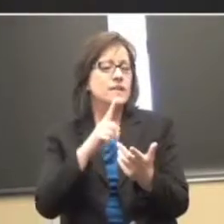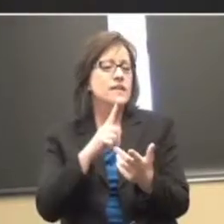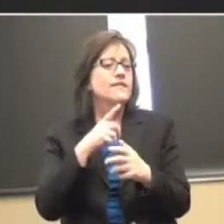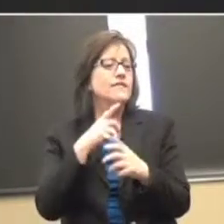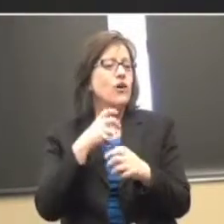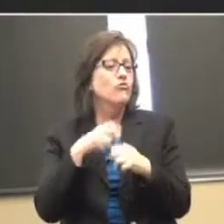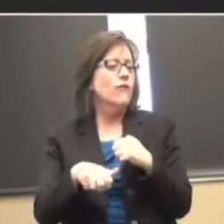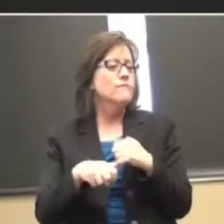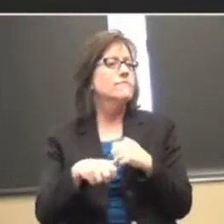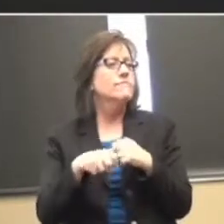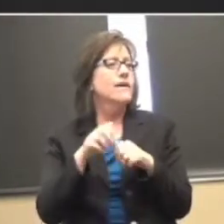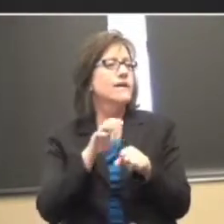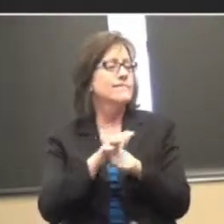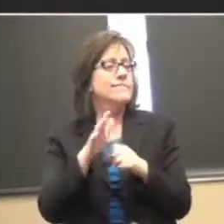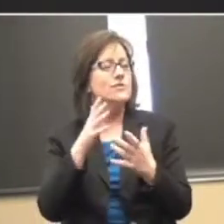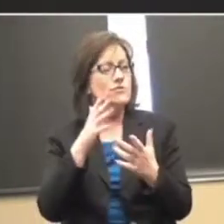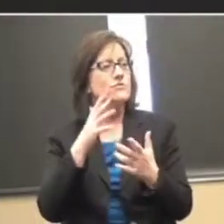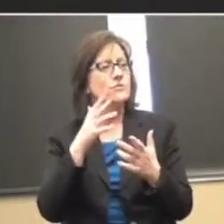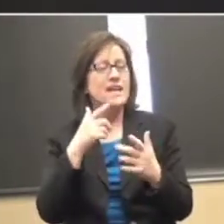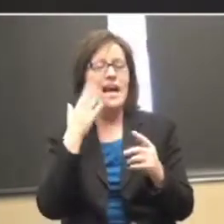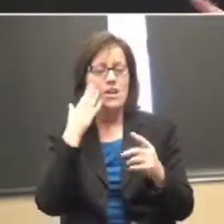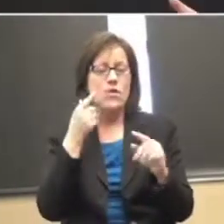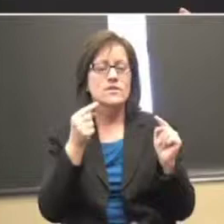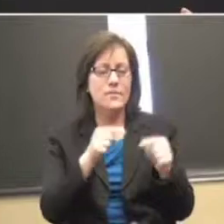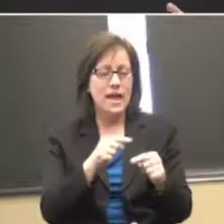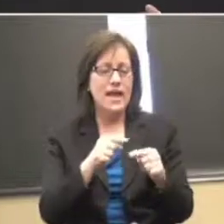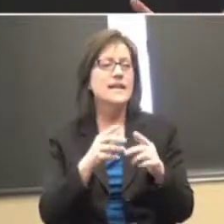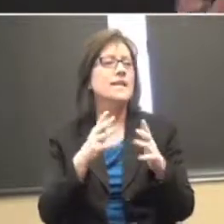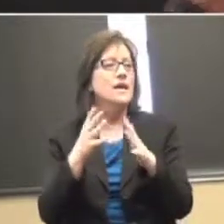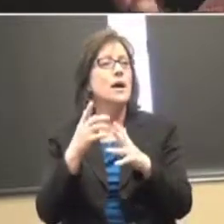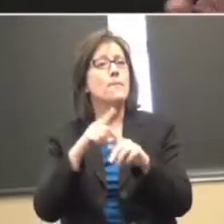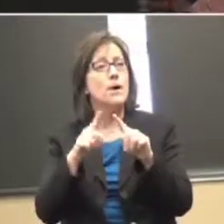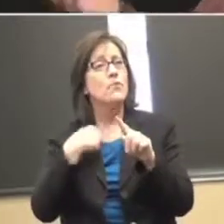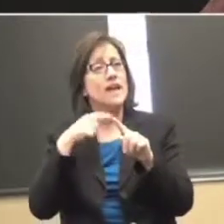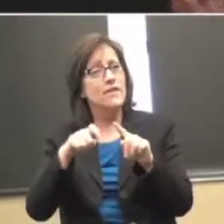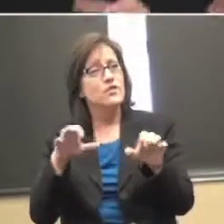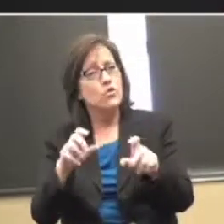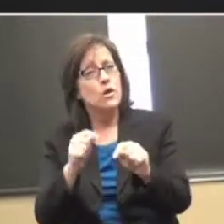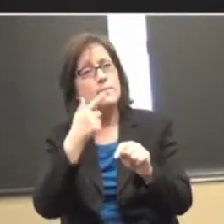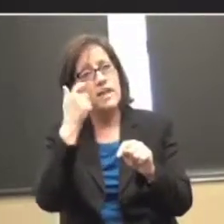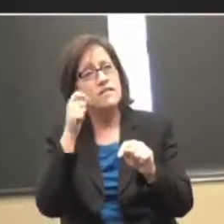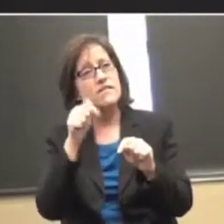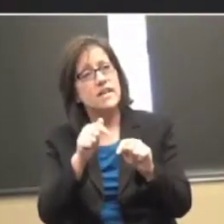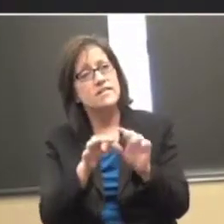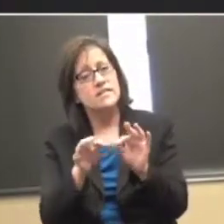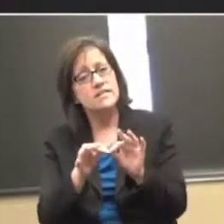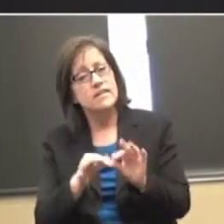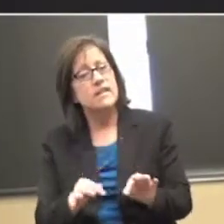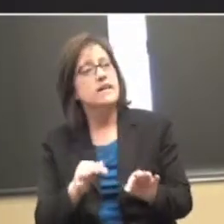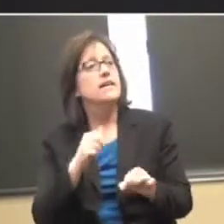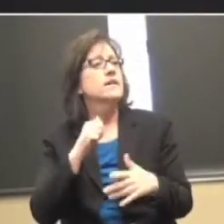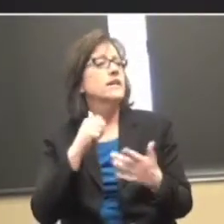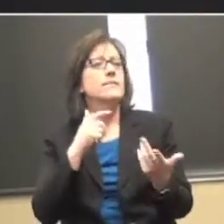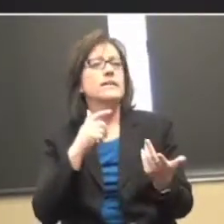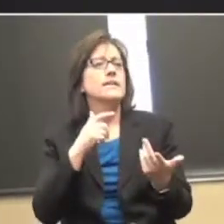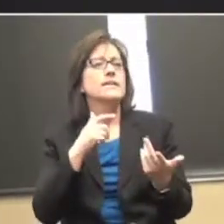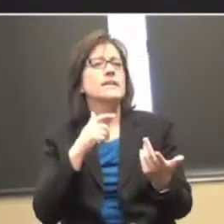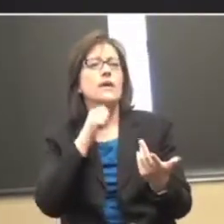pain. Here's why we're doing it. But you know what? One of the things I don't really believe this is happening, and I don't believe it's happening because of the reaction I got when you started doing it.